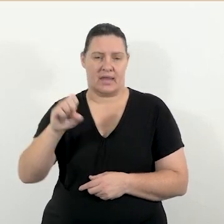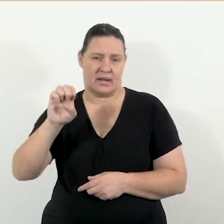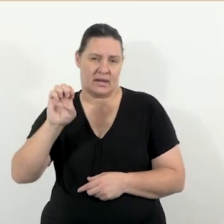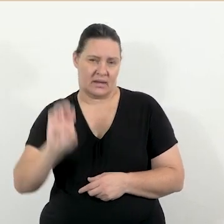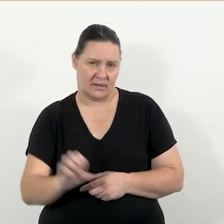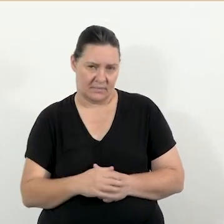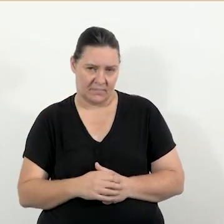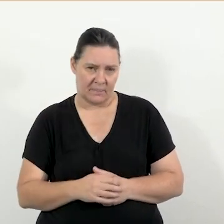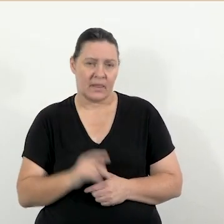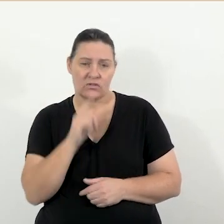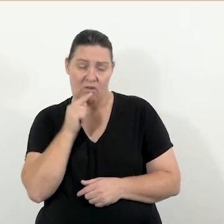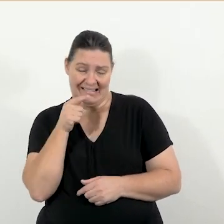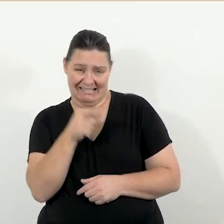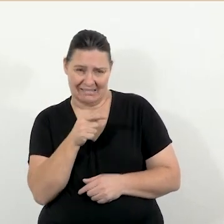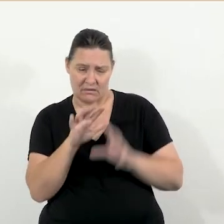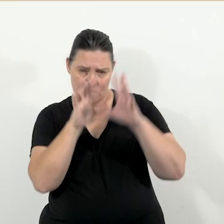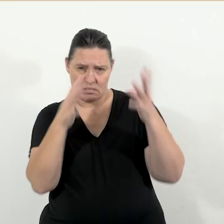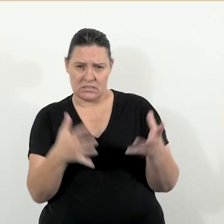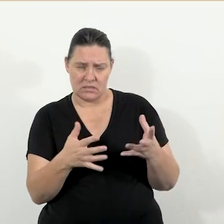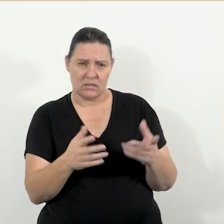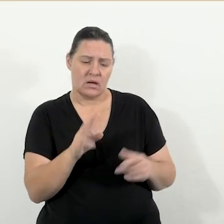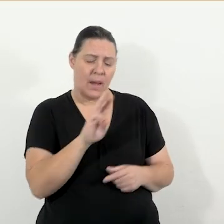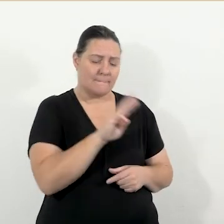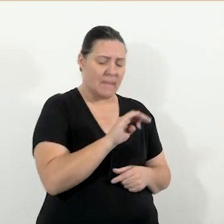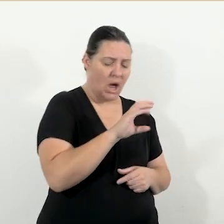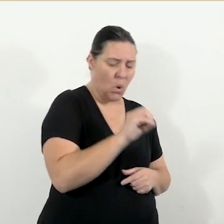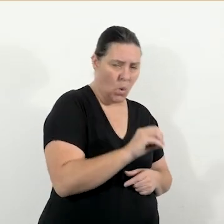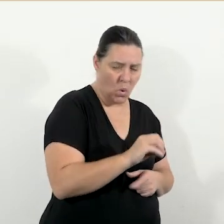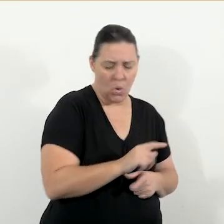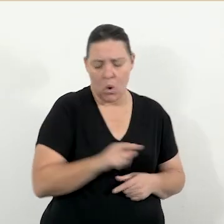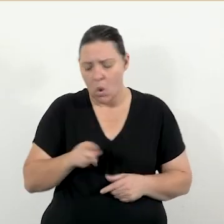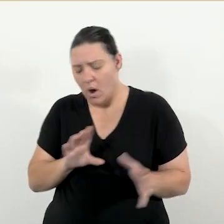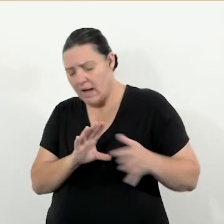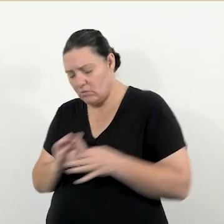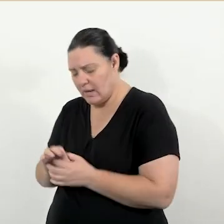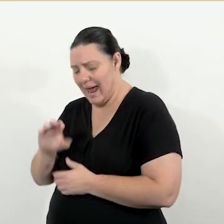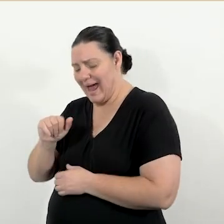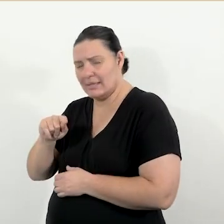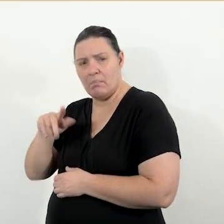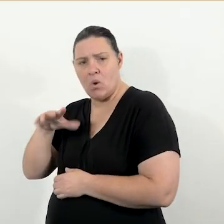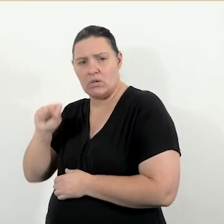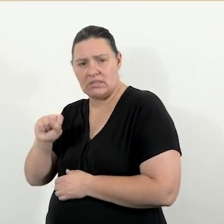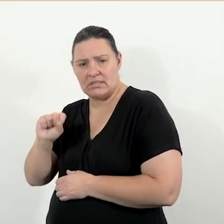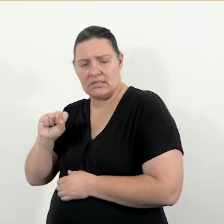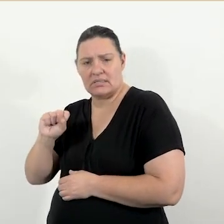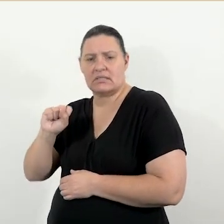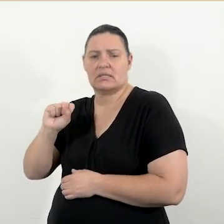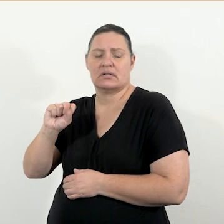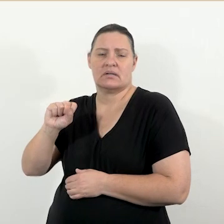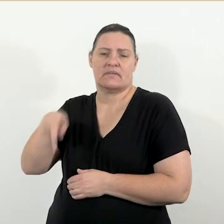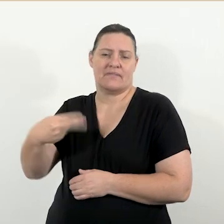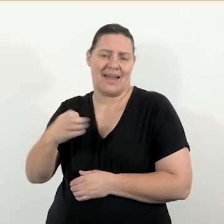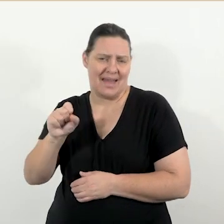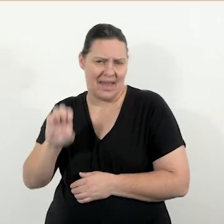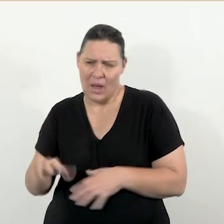Right, there is my atmosphere. Now, how does the biosphere interact with my atmosphere?